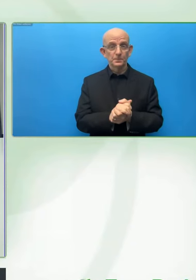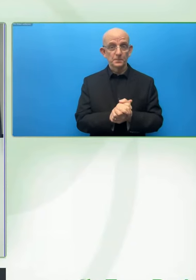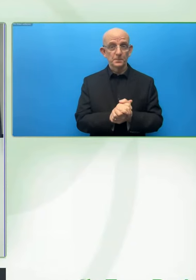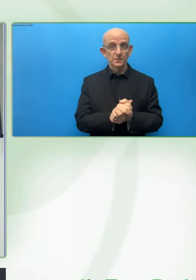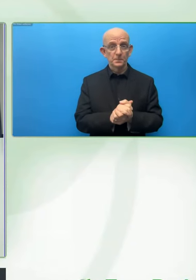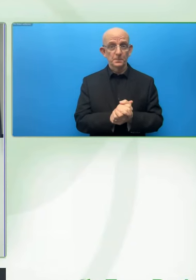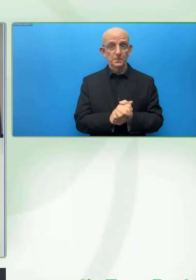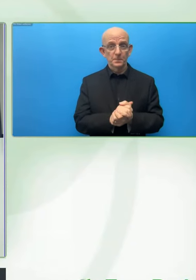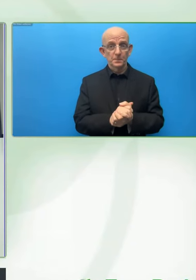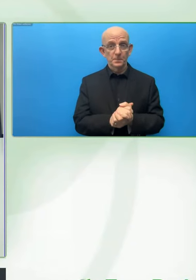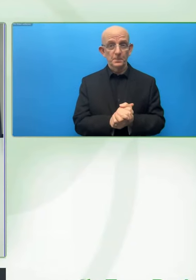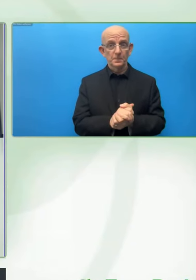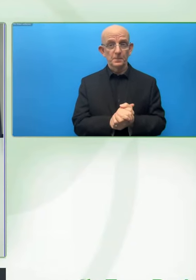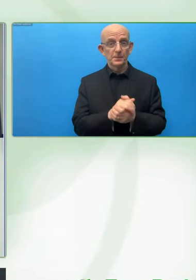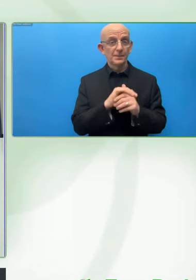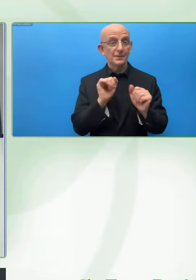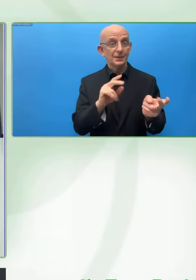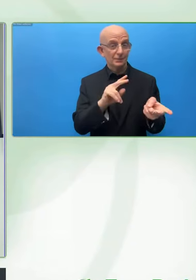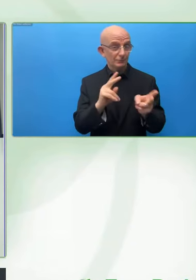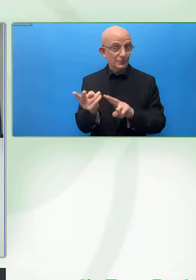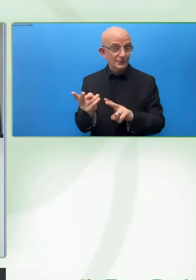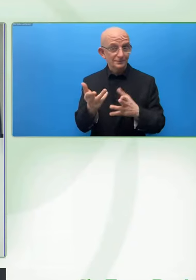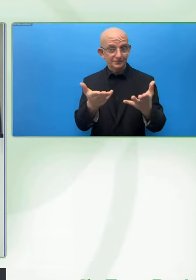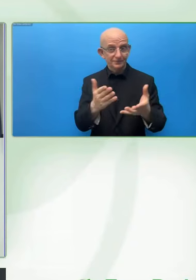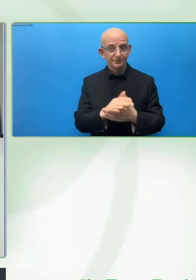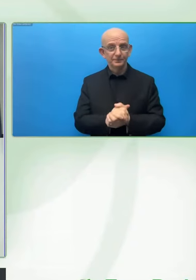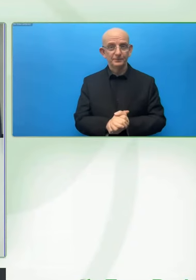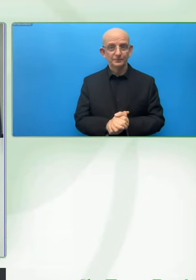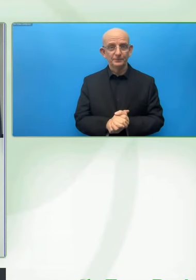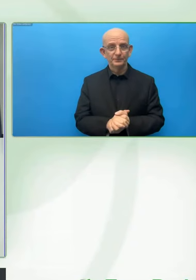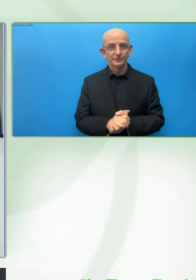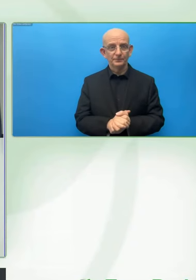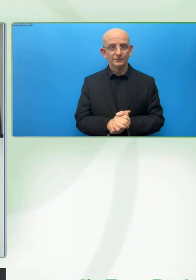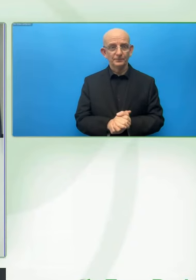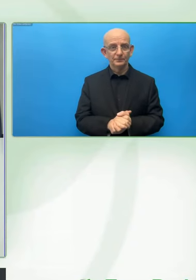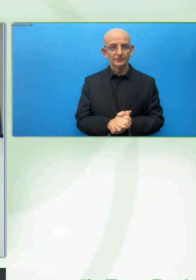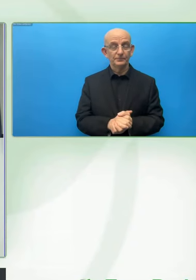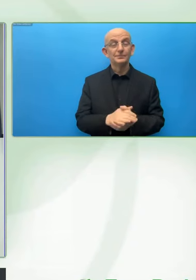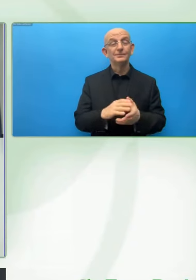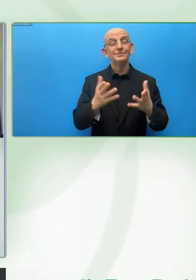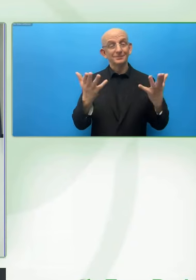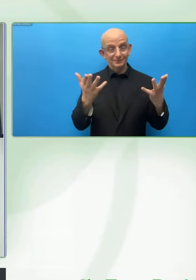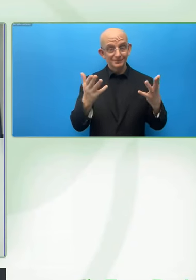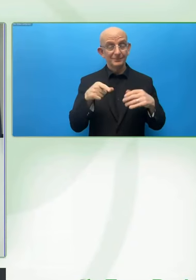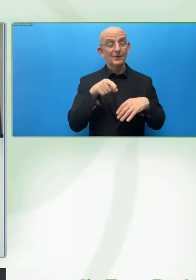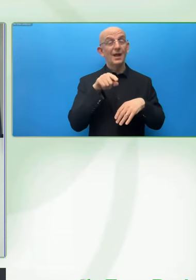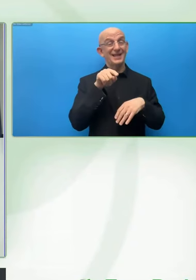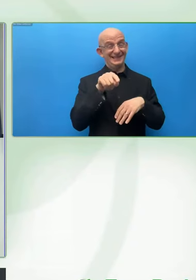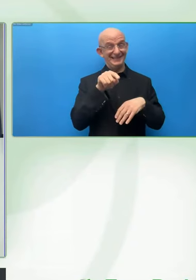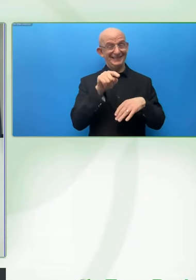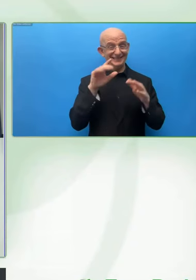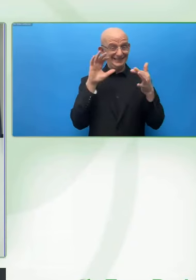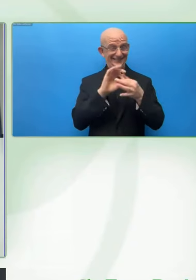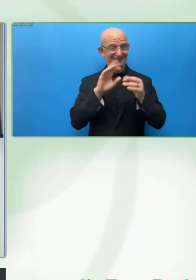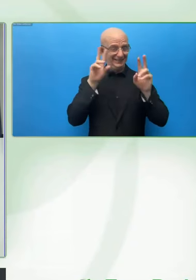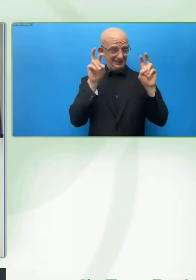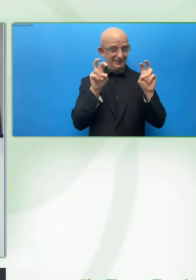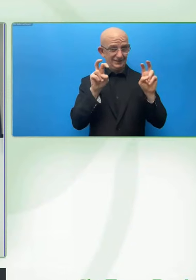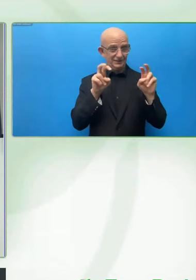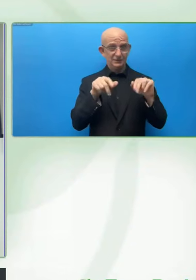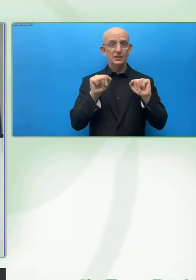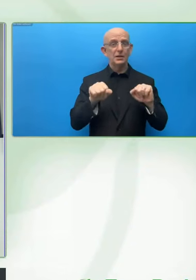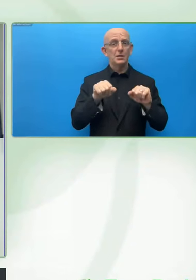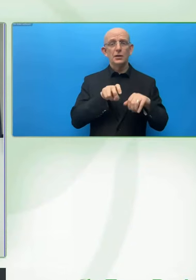disabilities in accessing all services that do offer preferential treatment or special conditions in